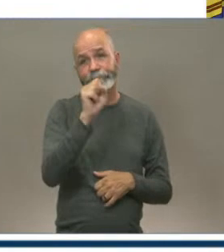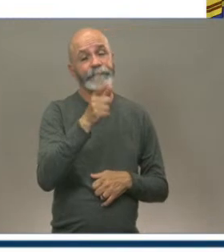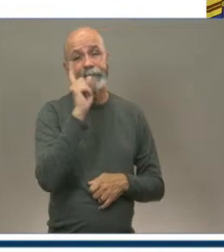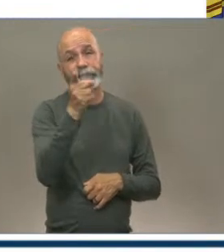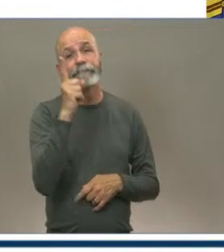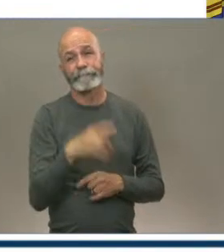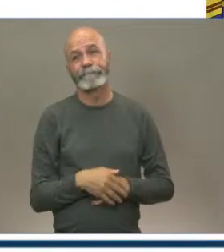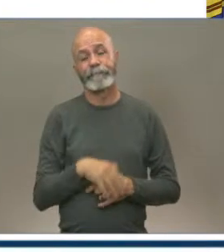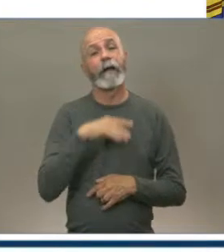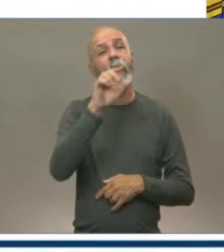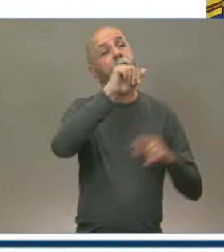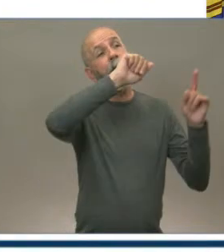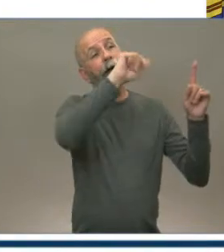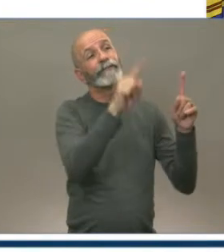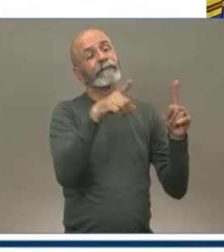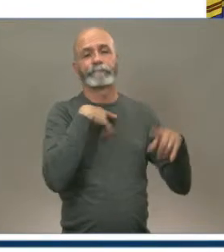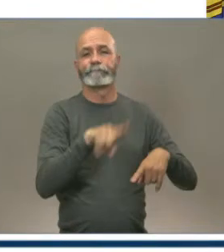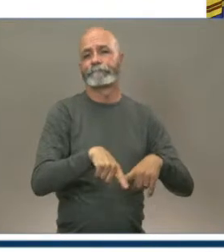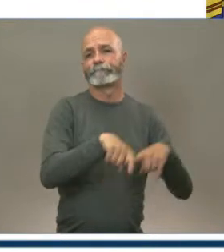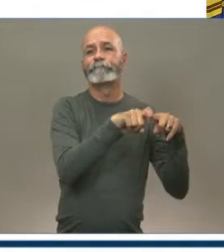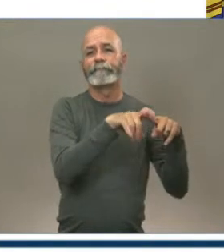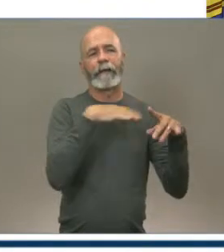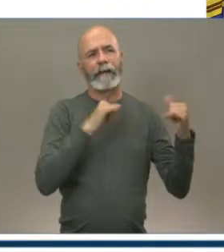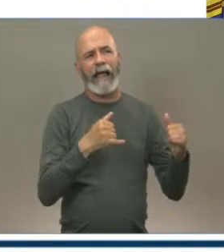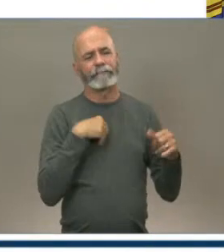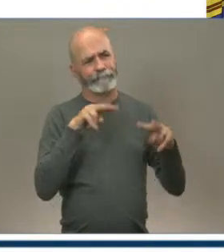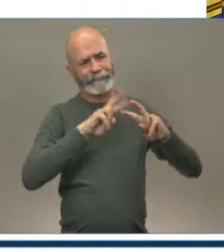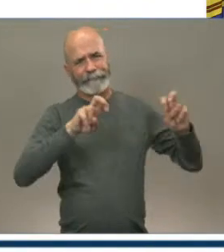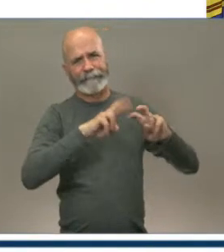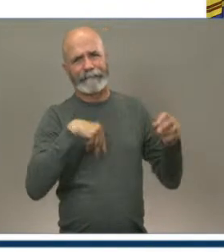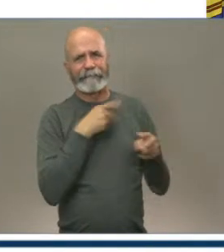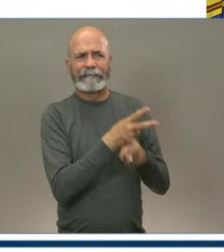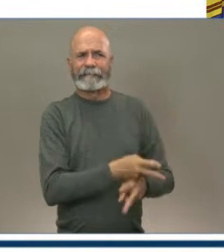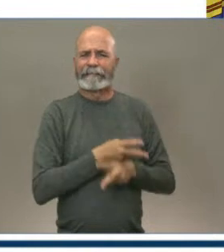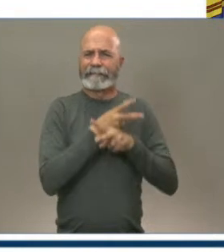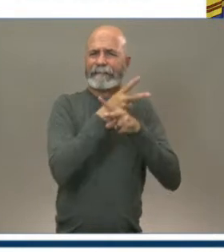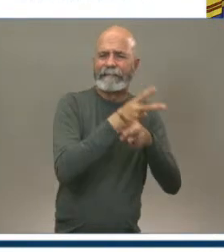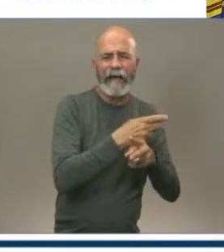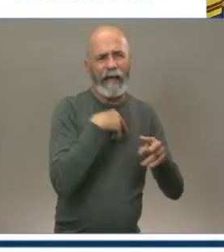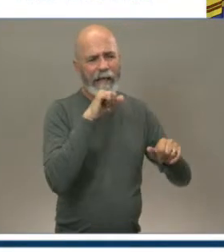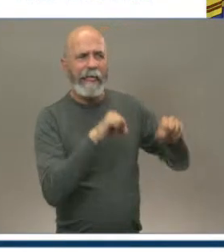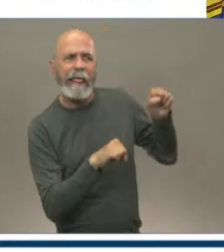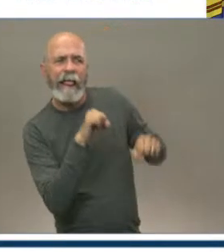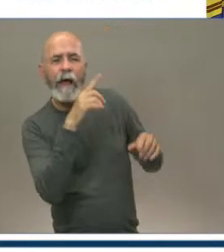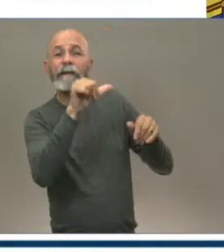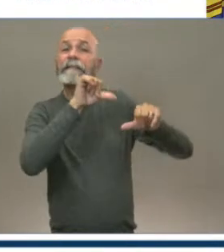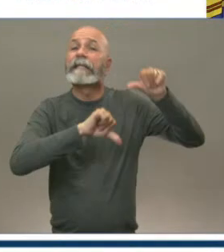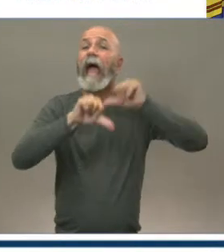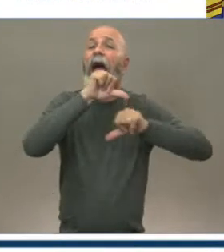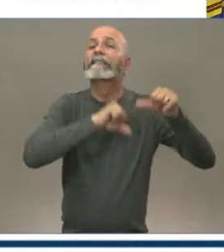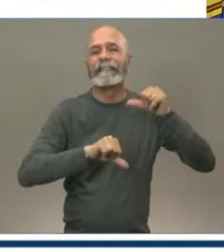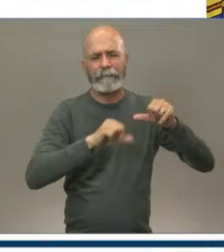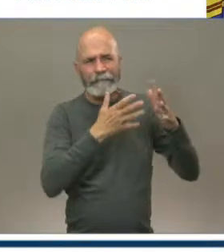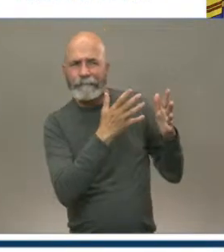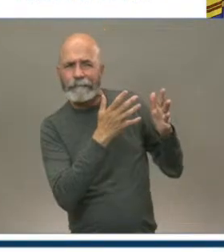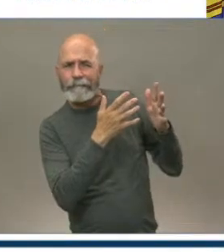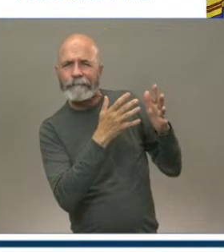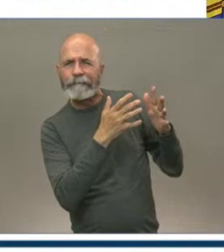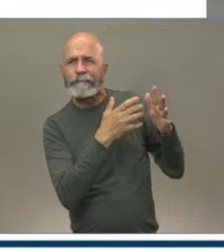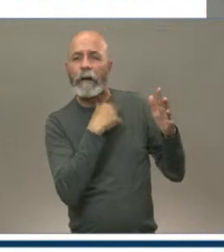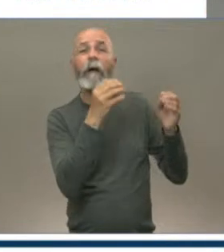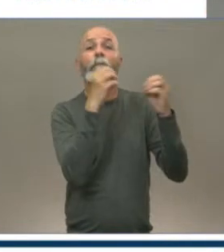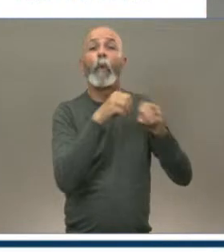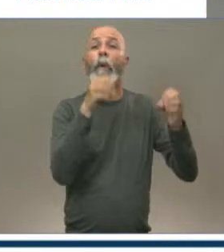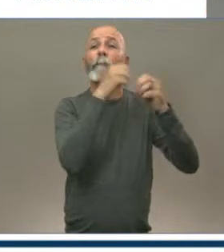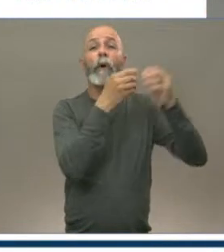is based on caution, science, and the availability of alternative mRNA vaccines from Pfizer and